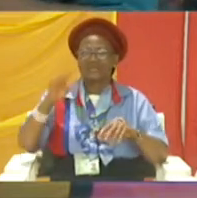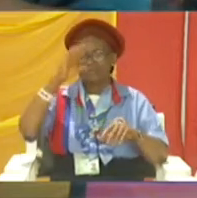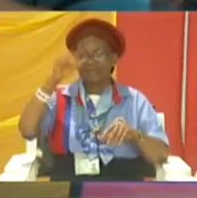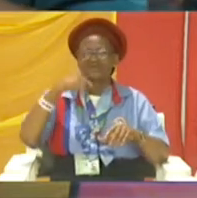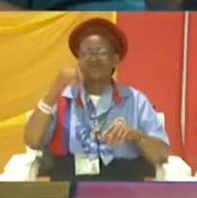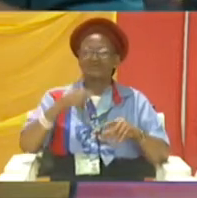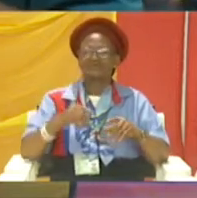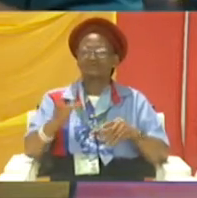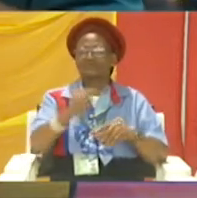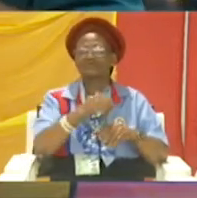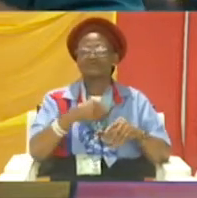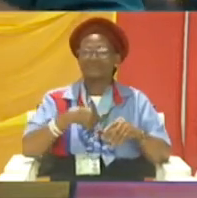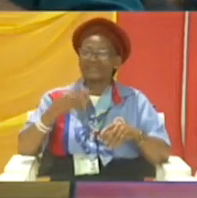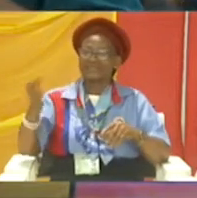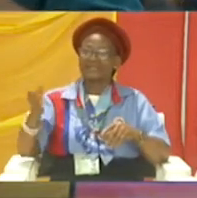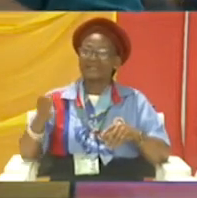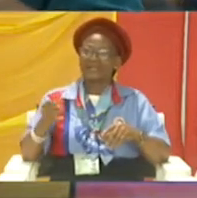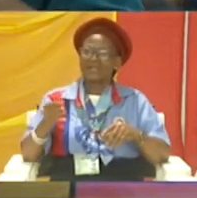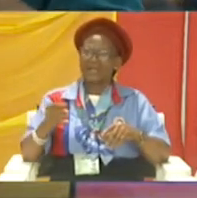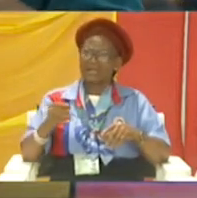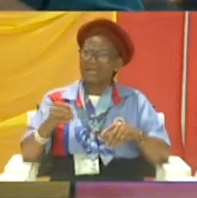did God say that? He